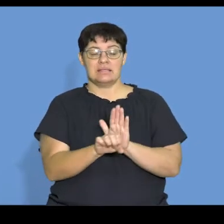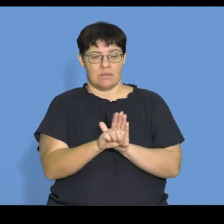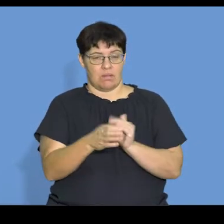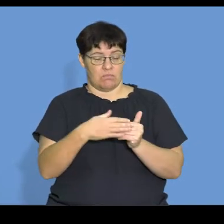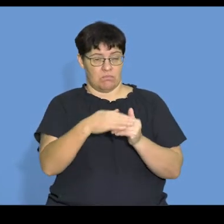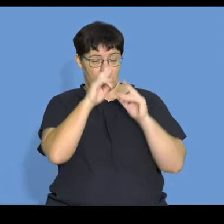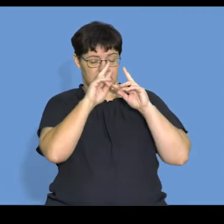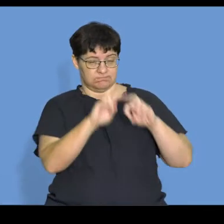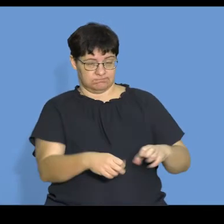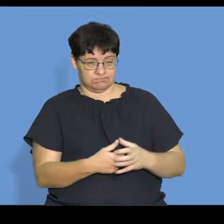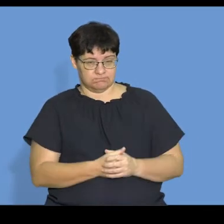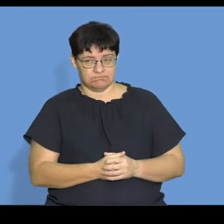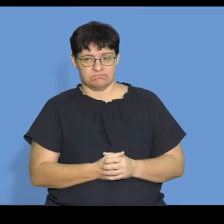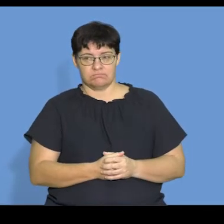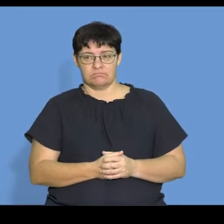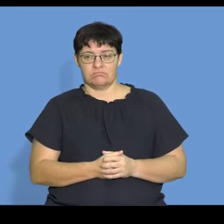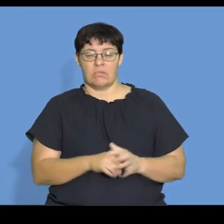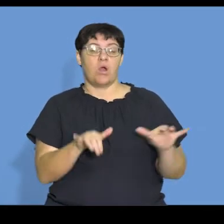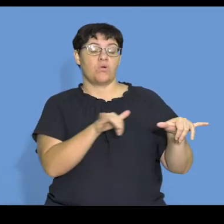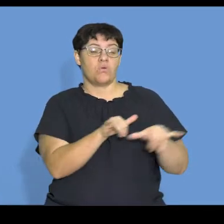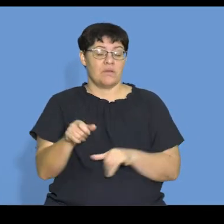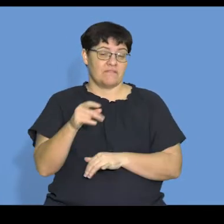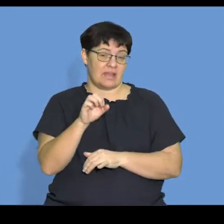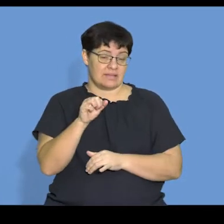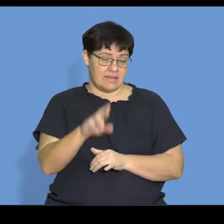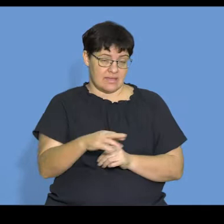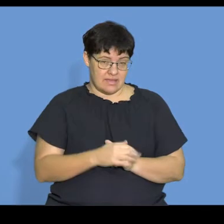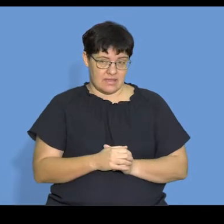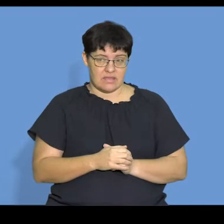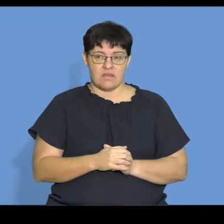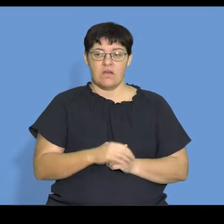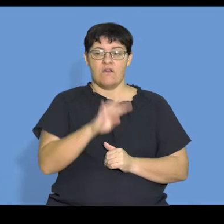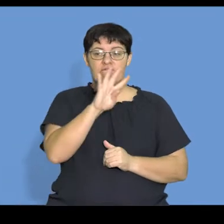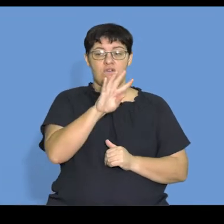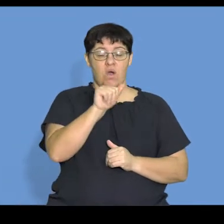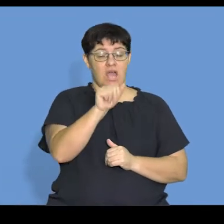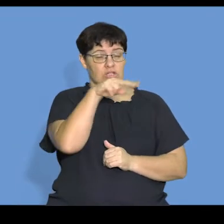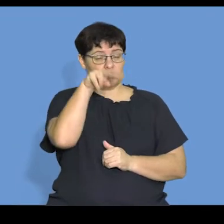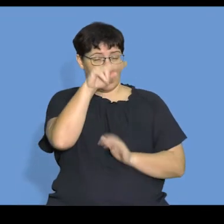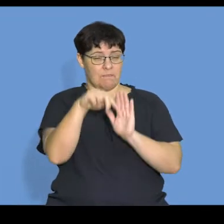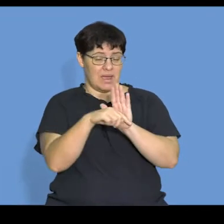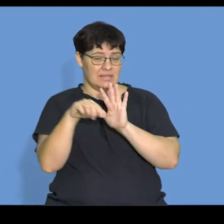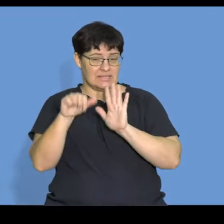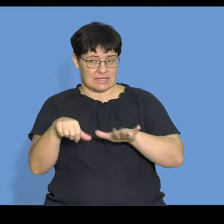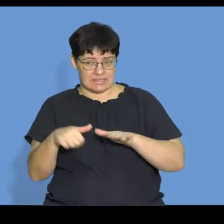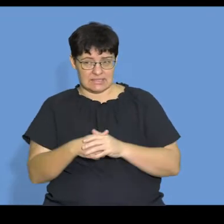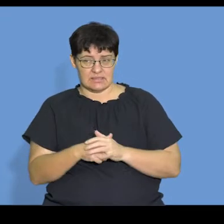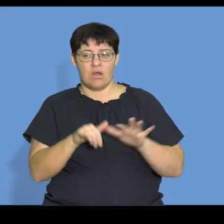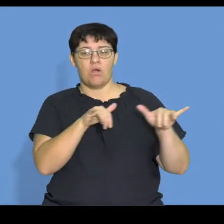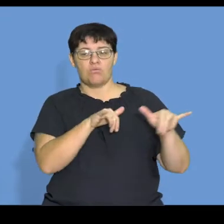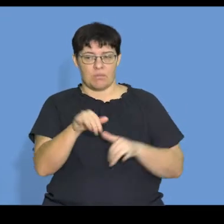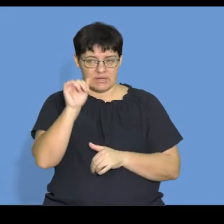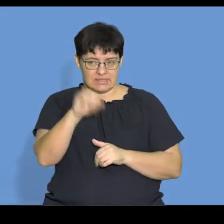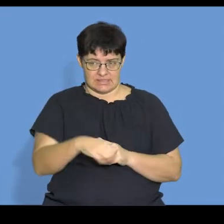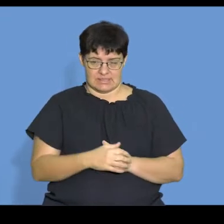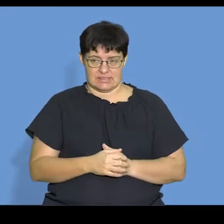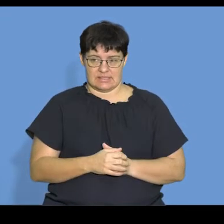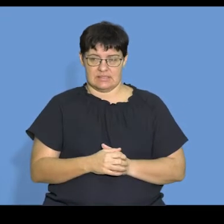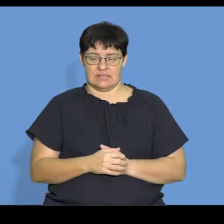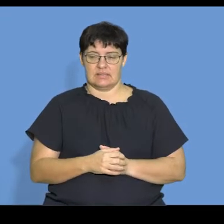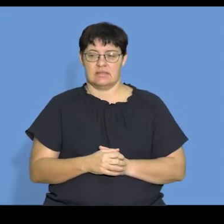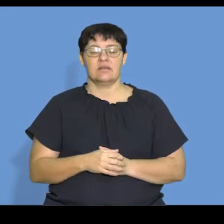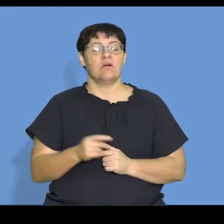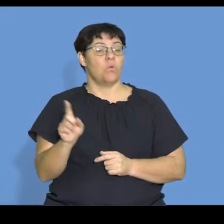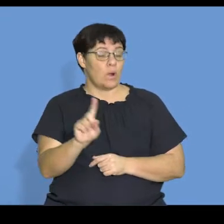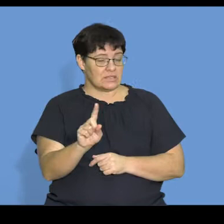Remember, start with a common factor. 4a squared minus 16 is a common factor? Yes. Common factor is